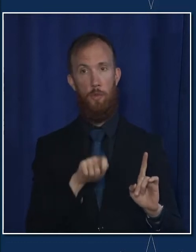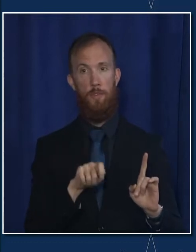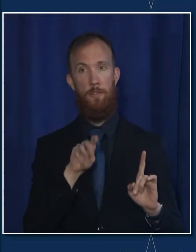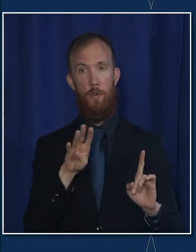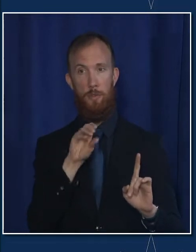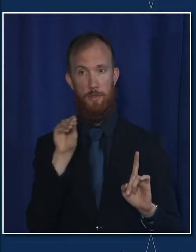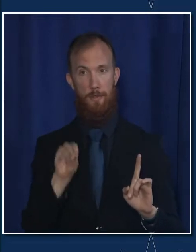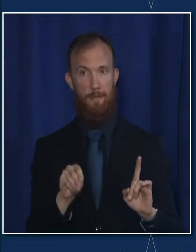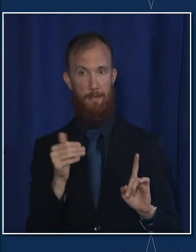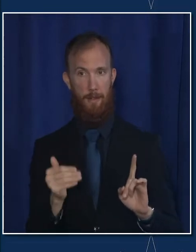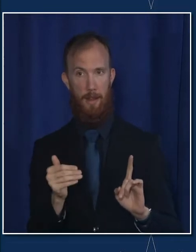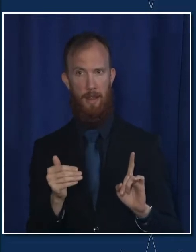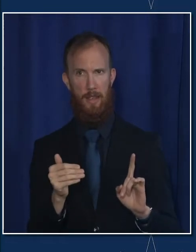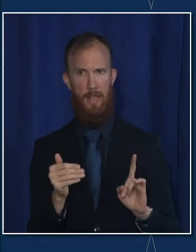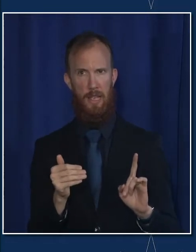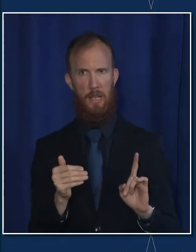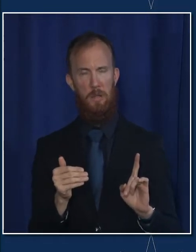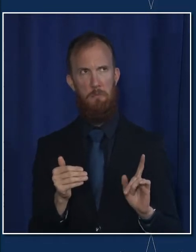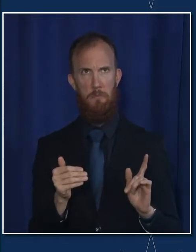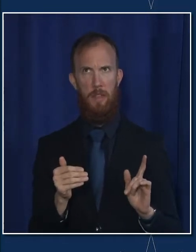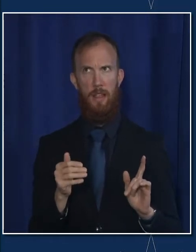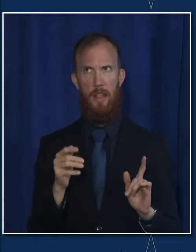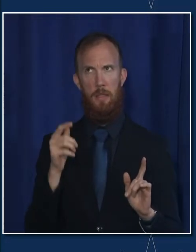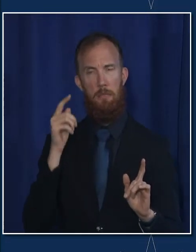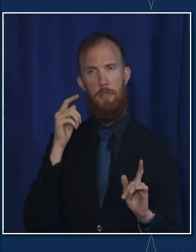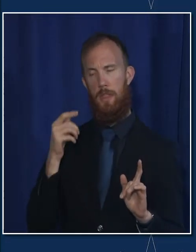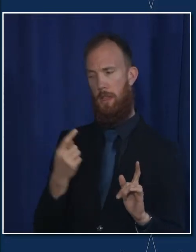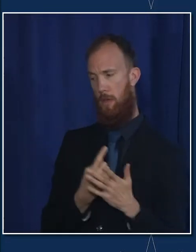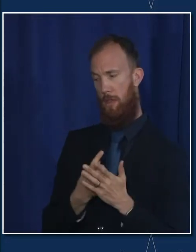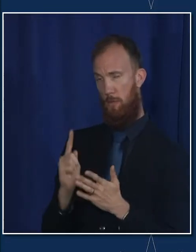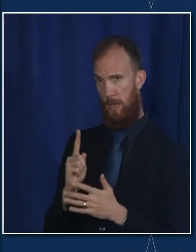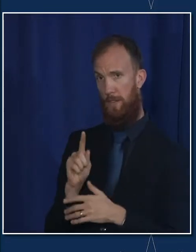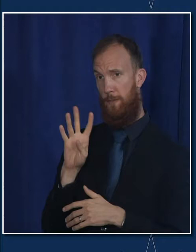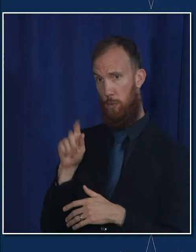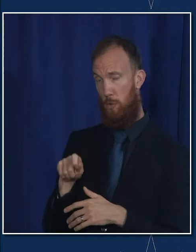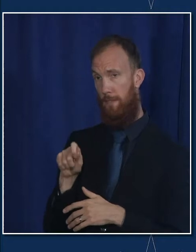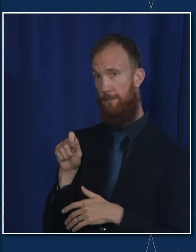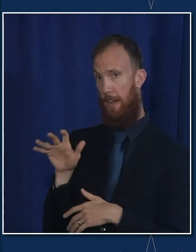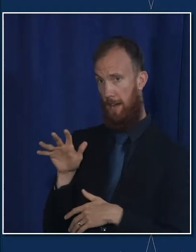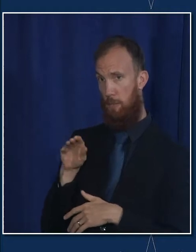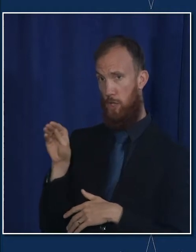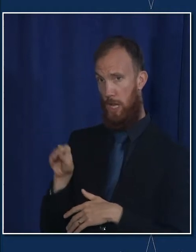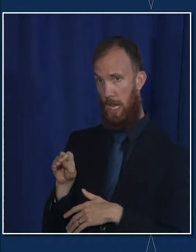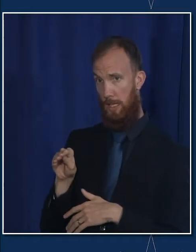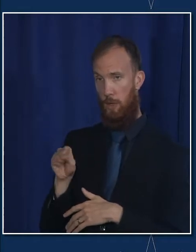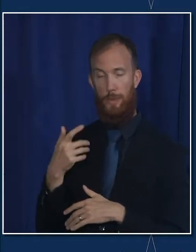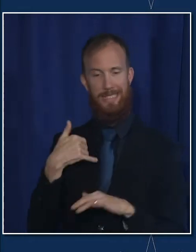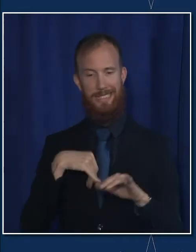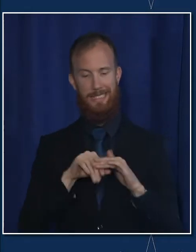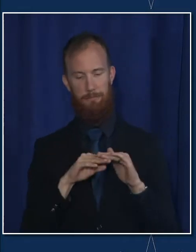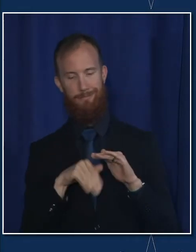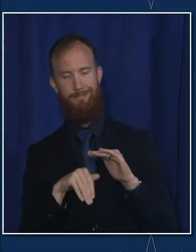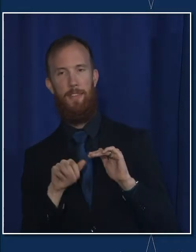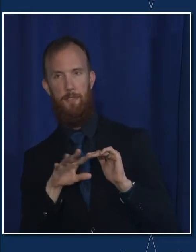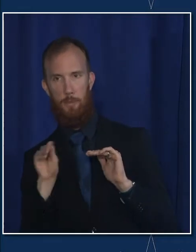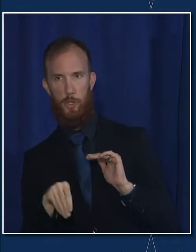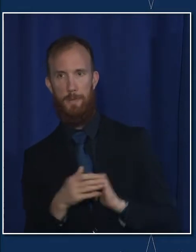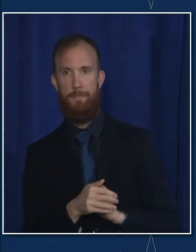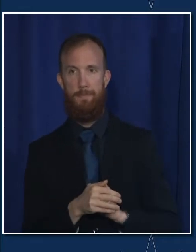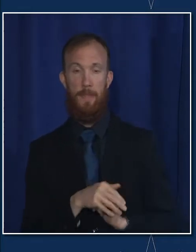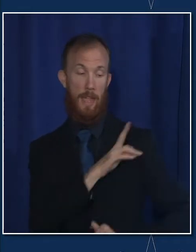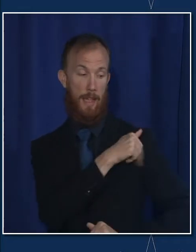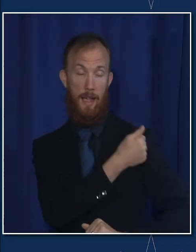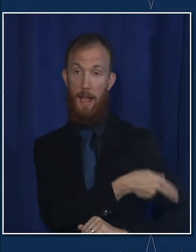today. That was actually compared to 4.5% a week ago, and we've not crossed that 5% mark yet. Hospital